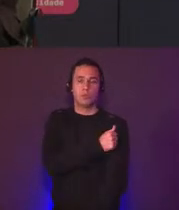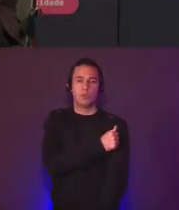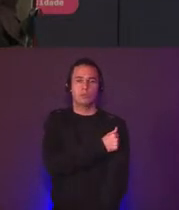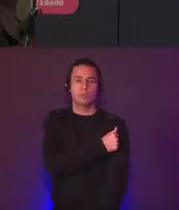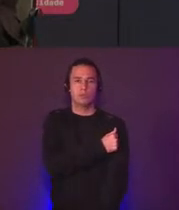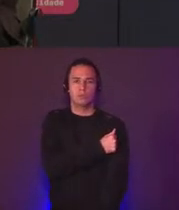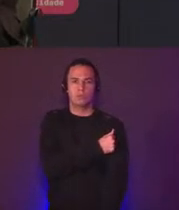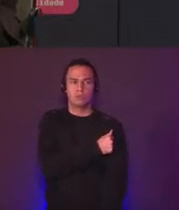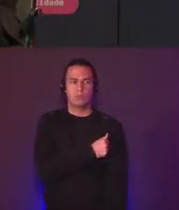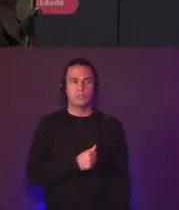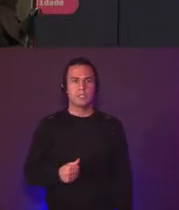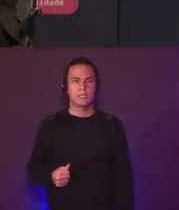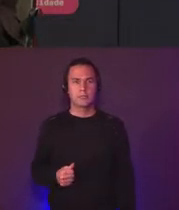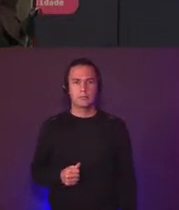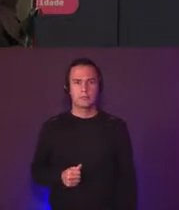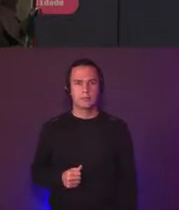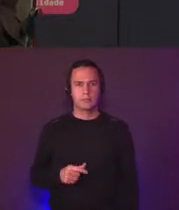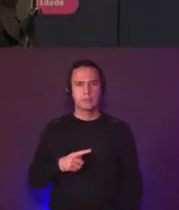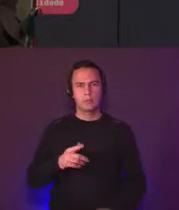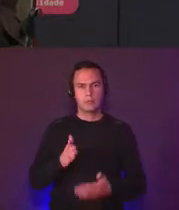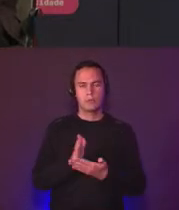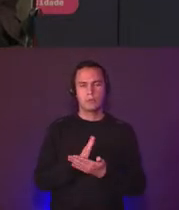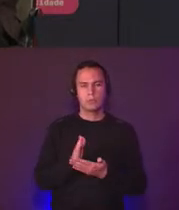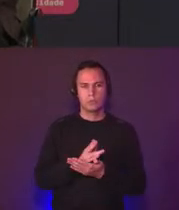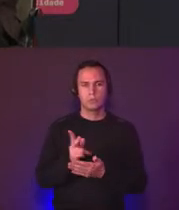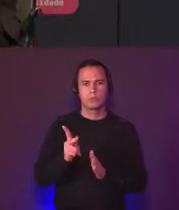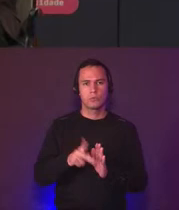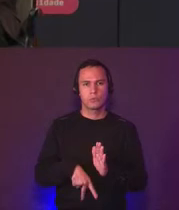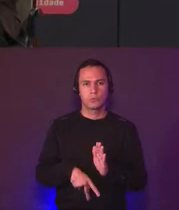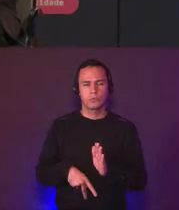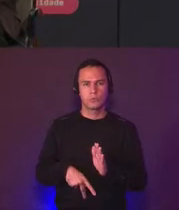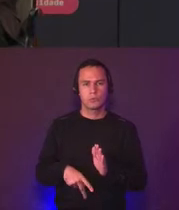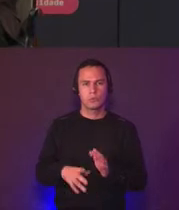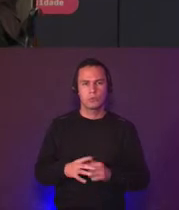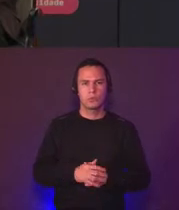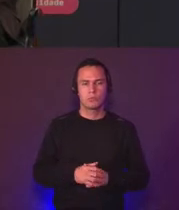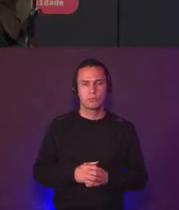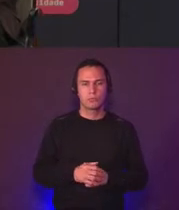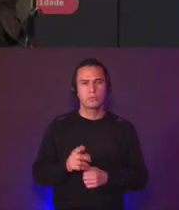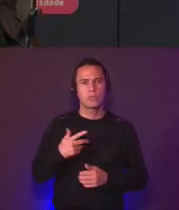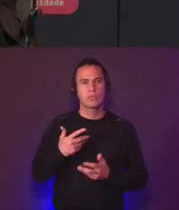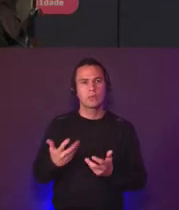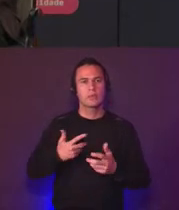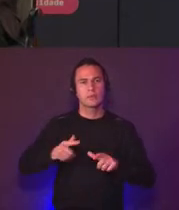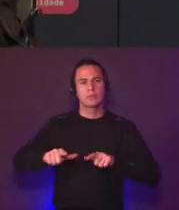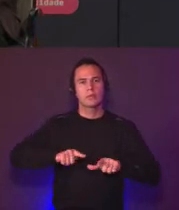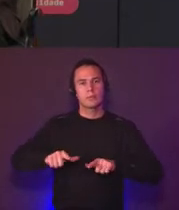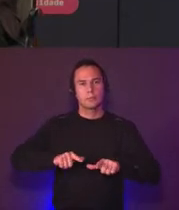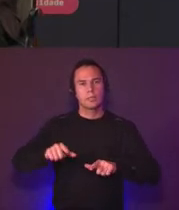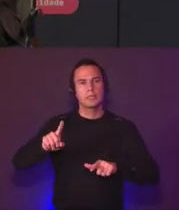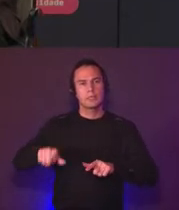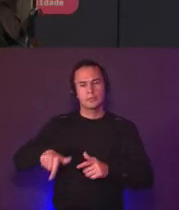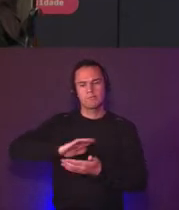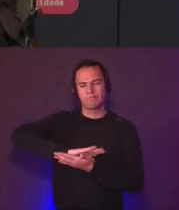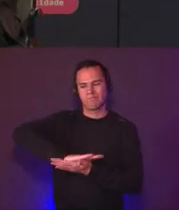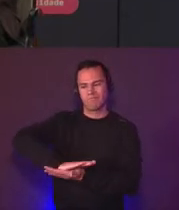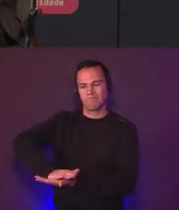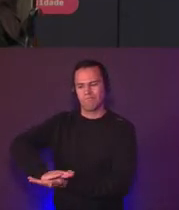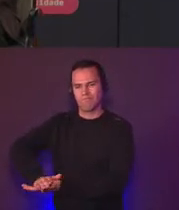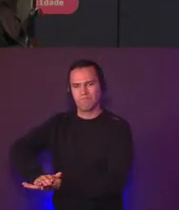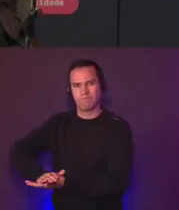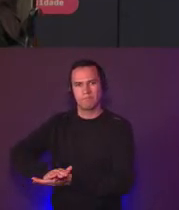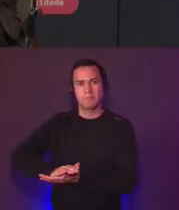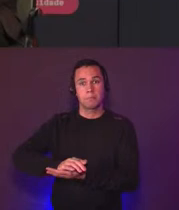and the theme of the project was to remedy the ills of segregation. And in this particular neighborhood that she'd made this model